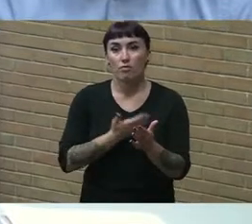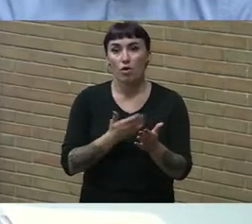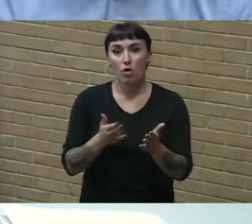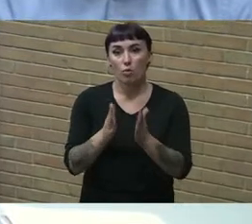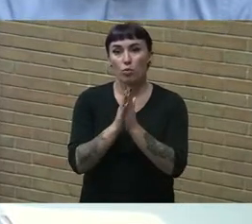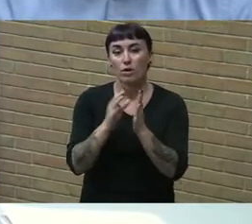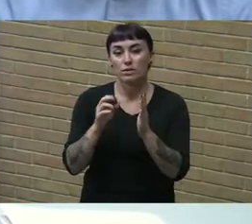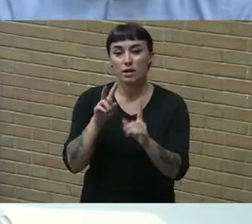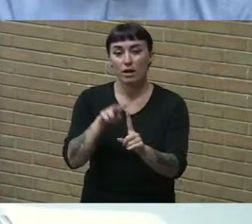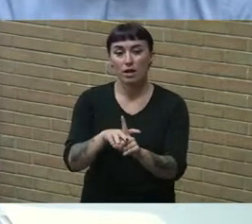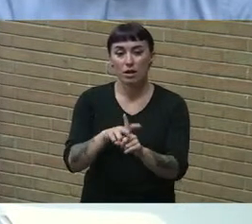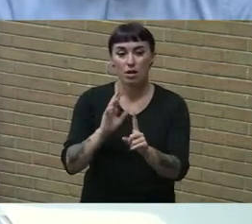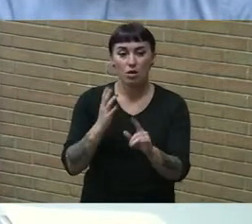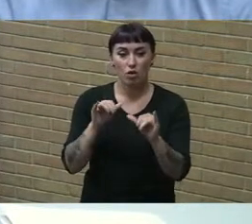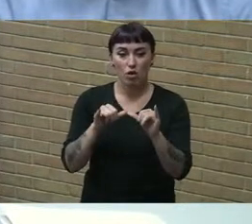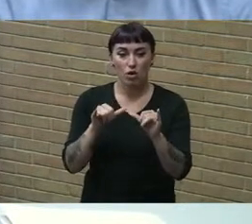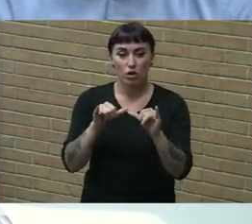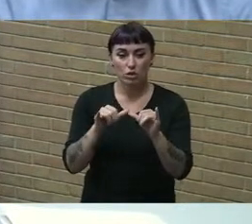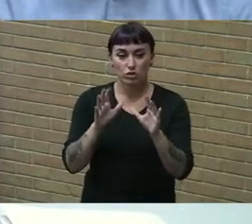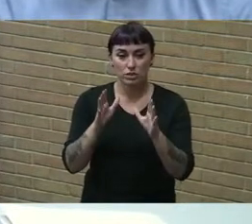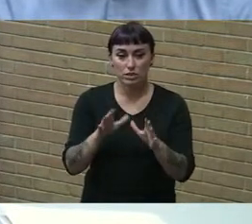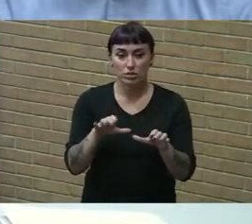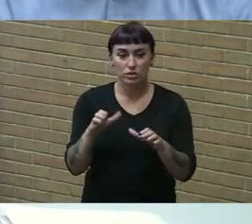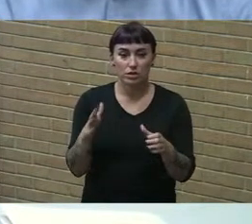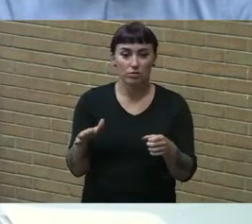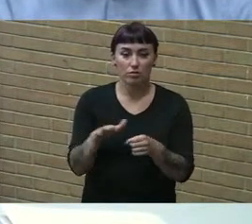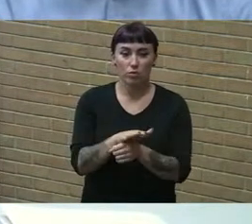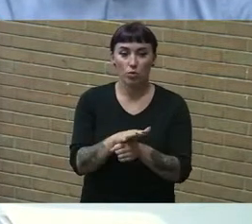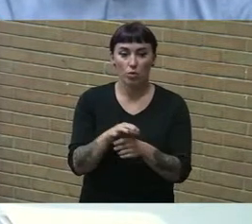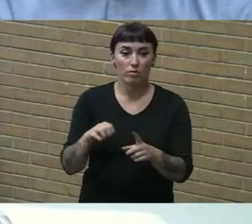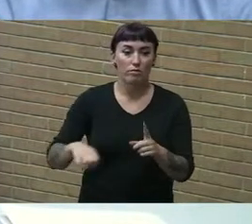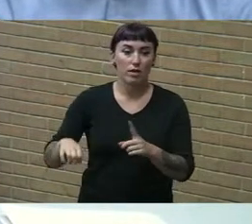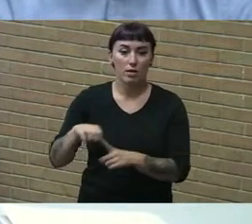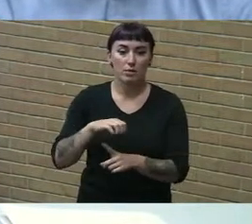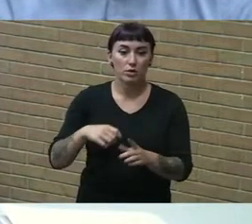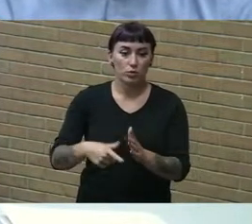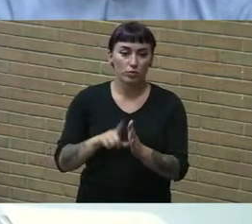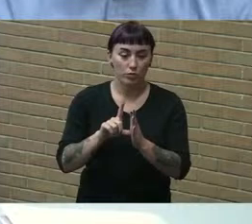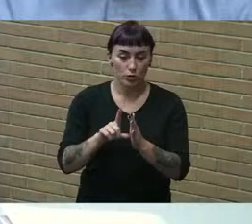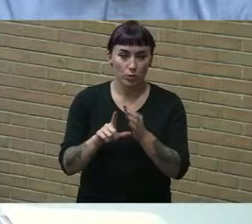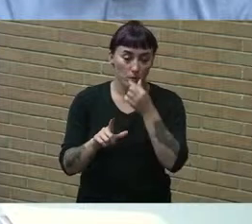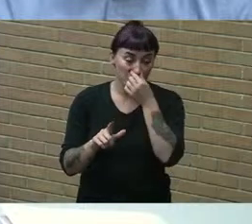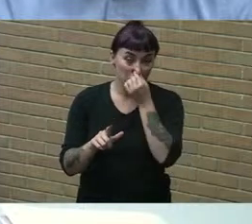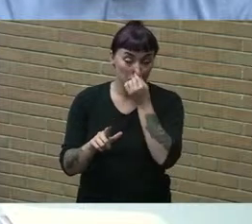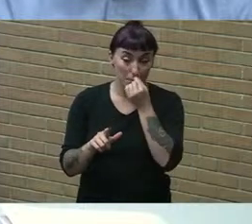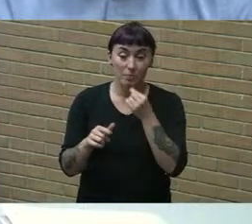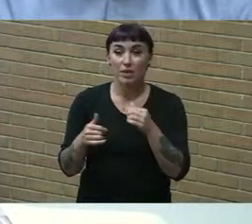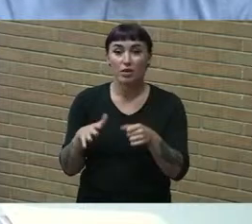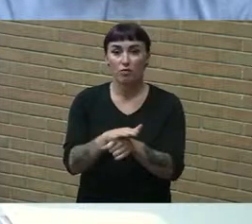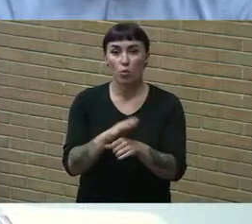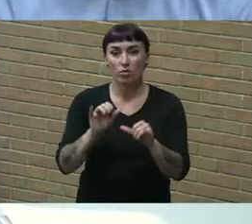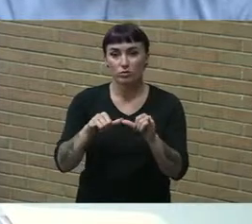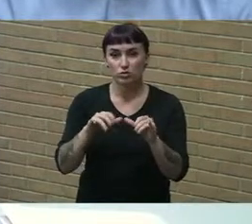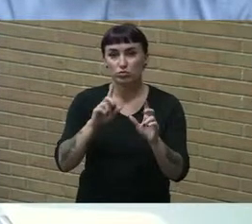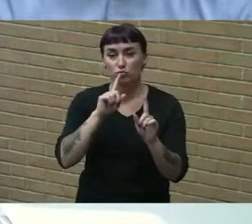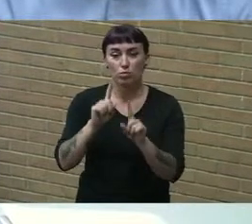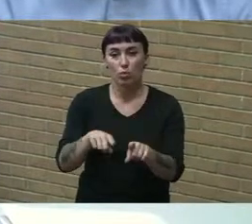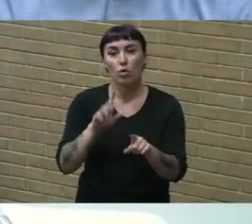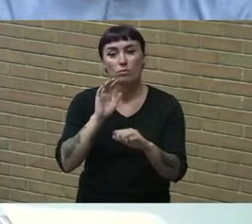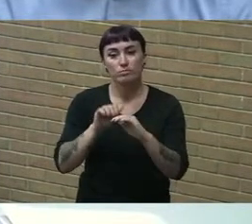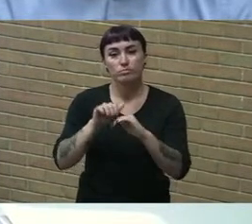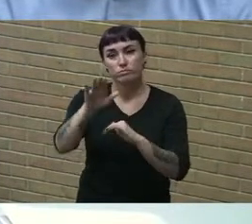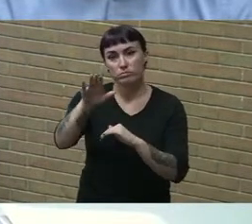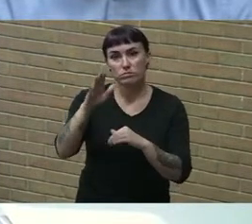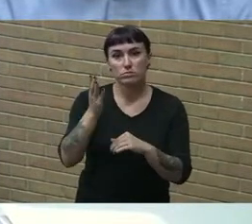and application, our engineers did a full environmental review and a full engineering report, which have been submitted